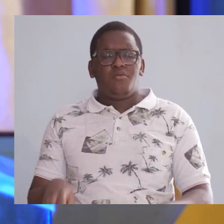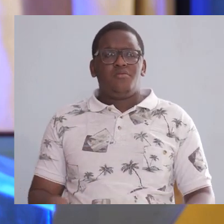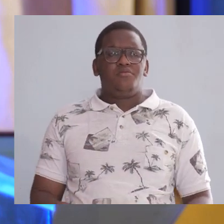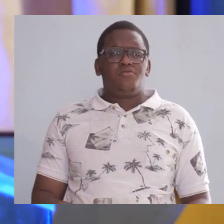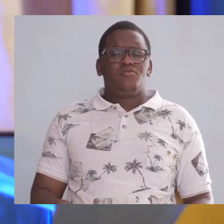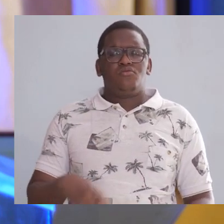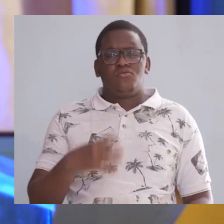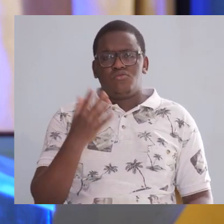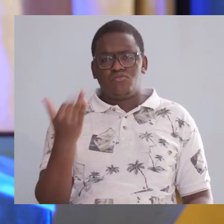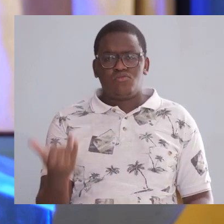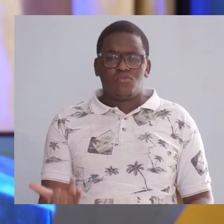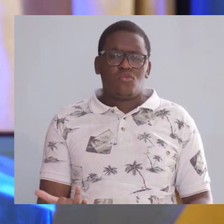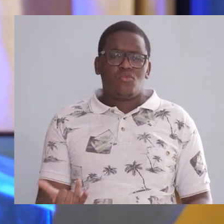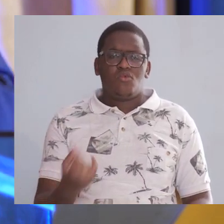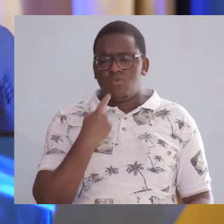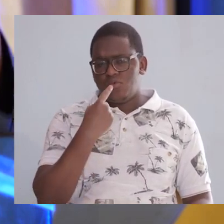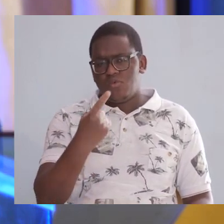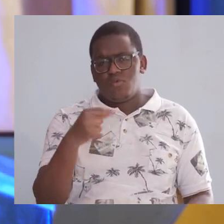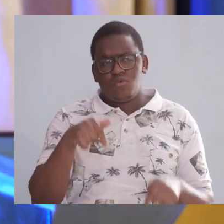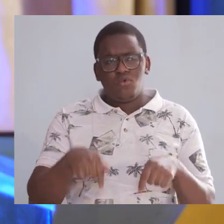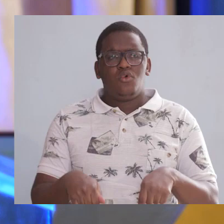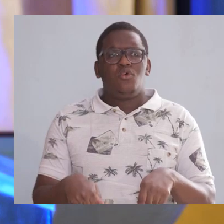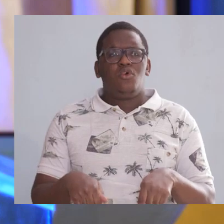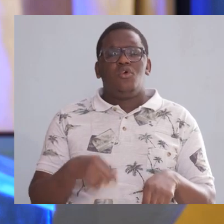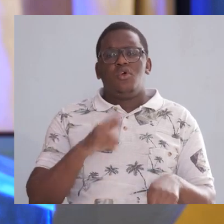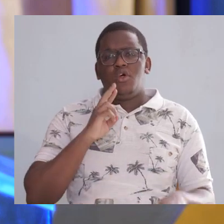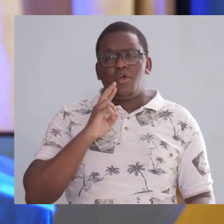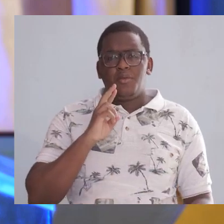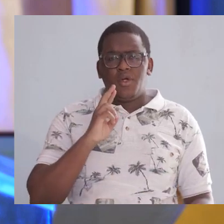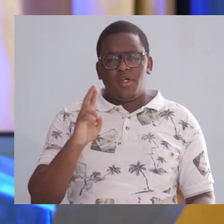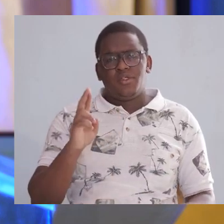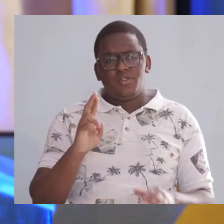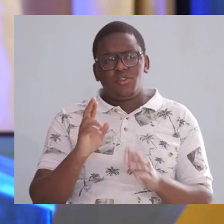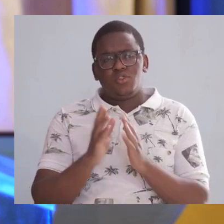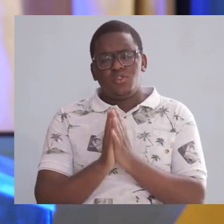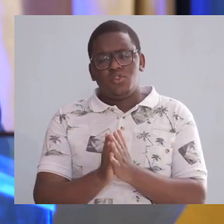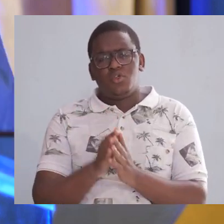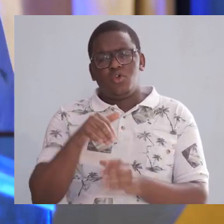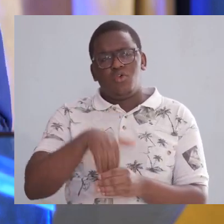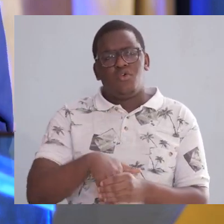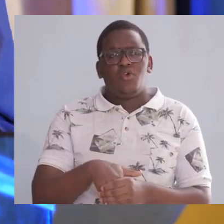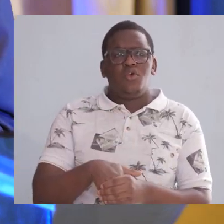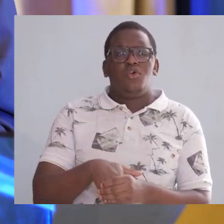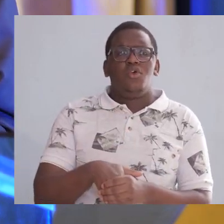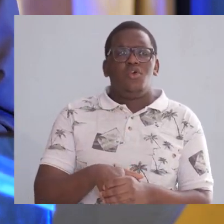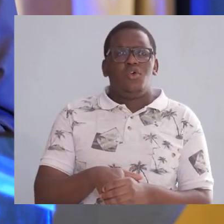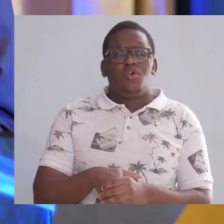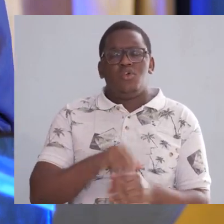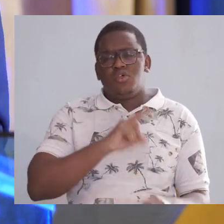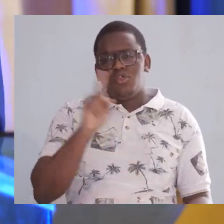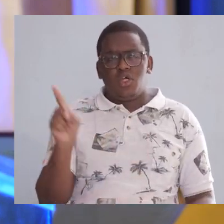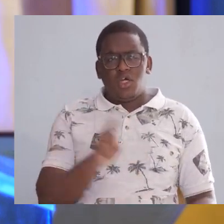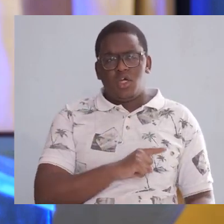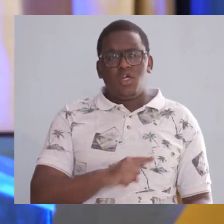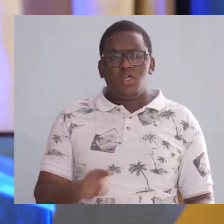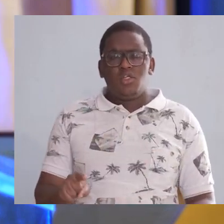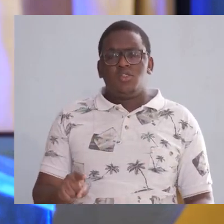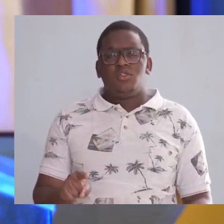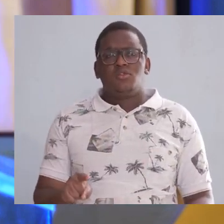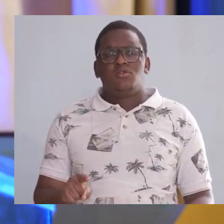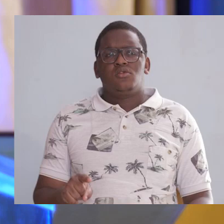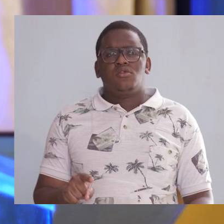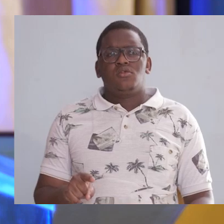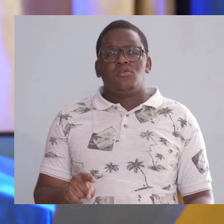Why did he say this? The repentance or the conversion of Zacchaeus was confirmed by his tangible